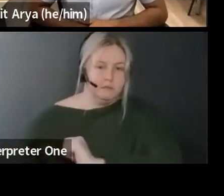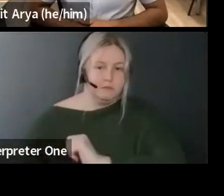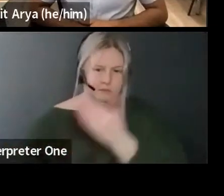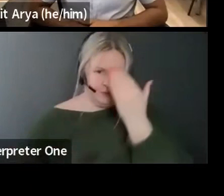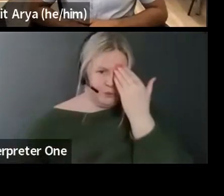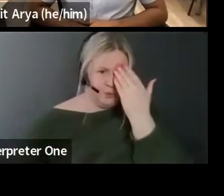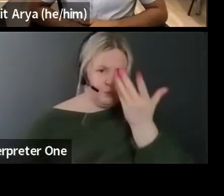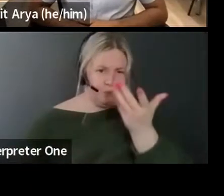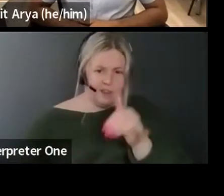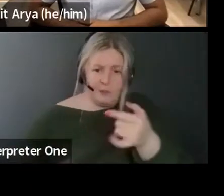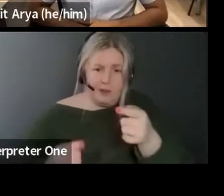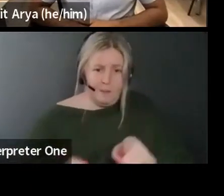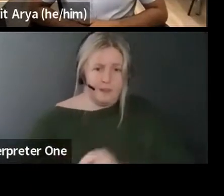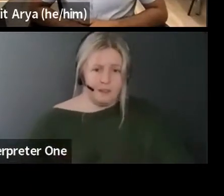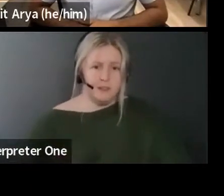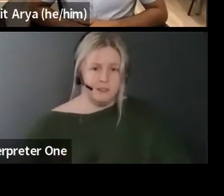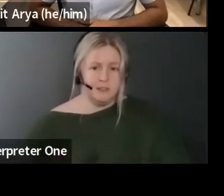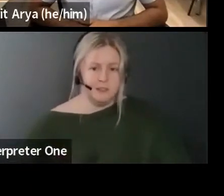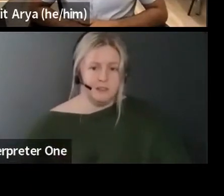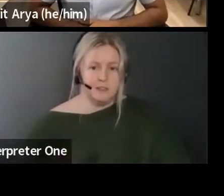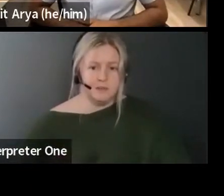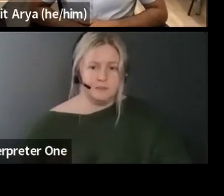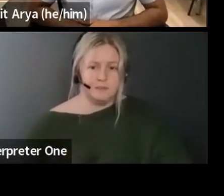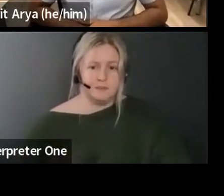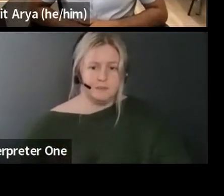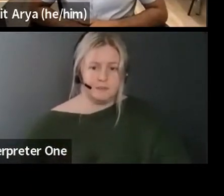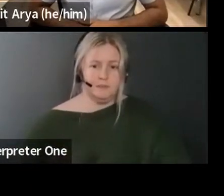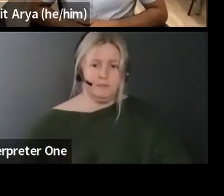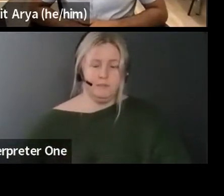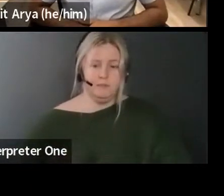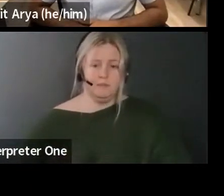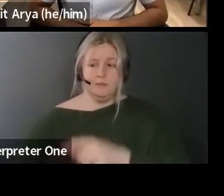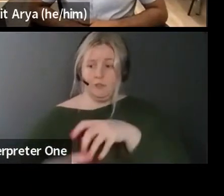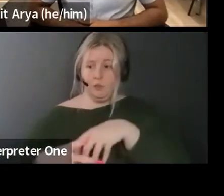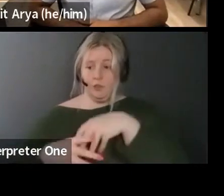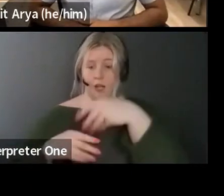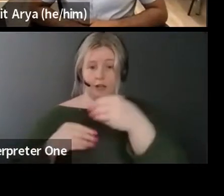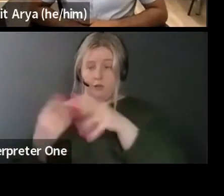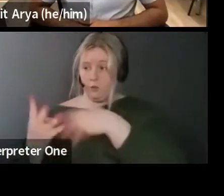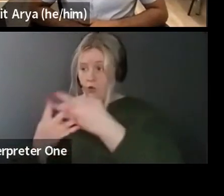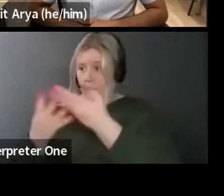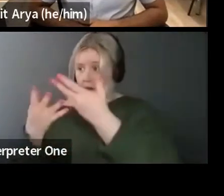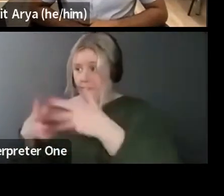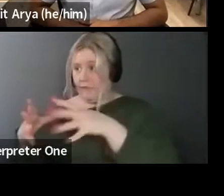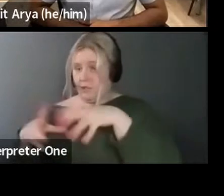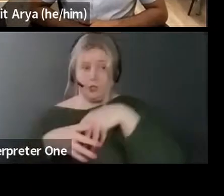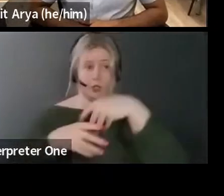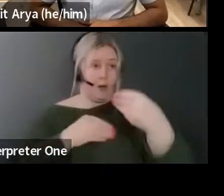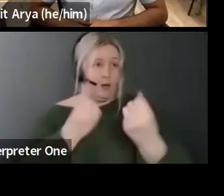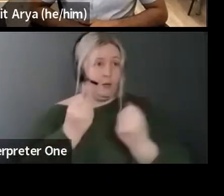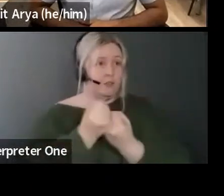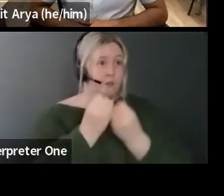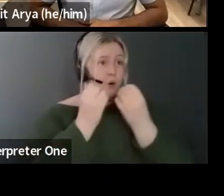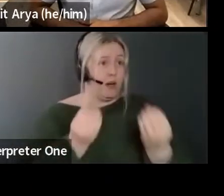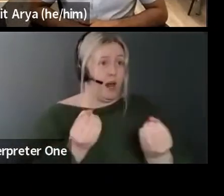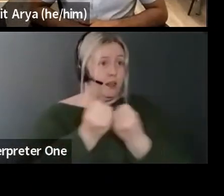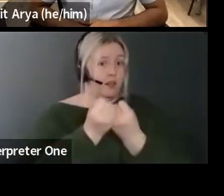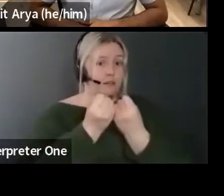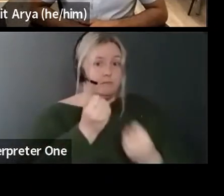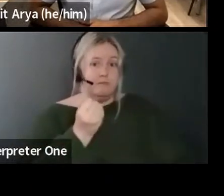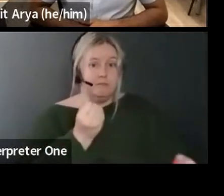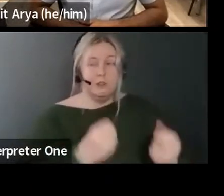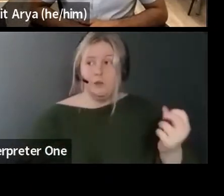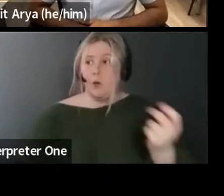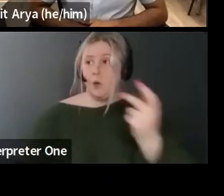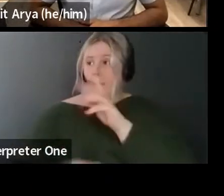and that's what happens. You get out, there is literally no support for you. You go back in prison, the jail destroys